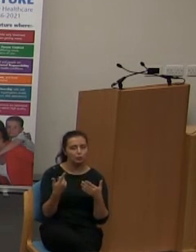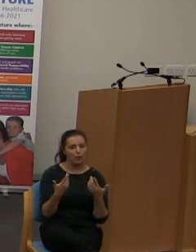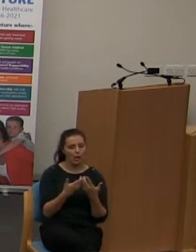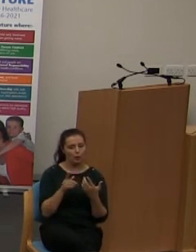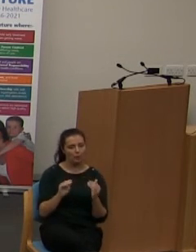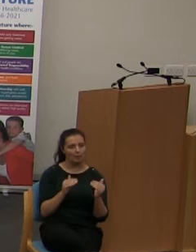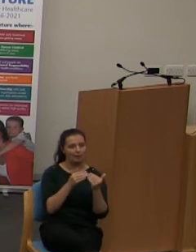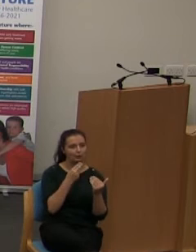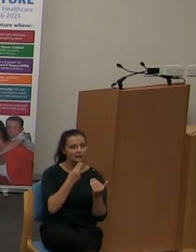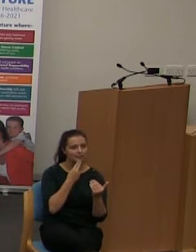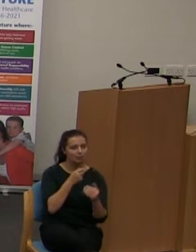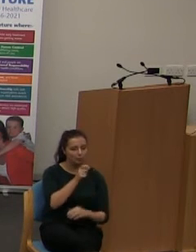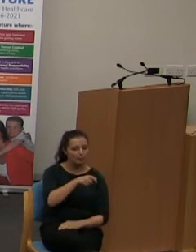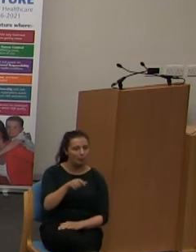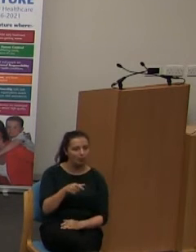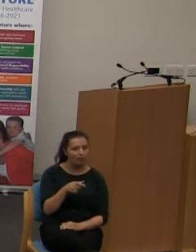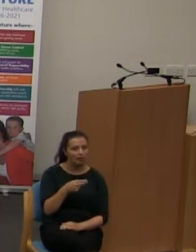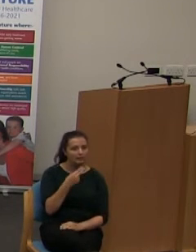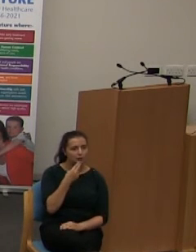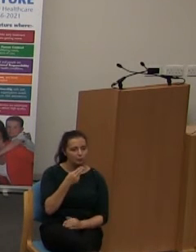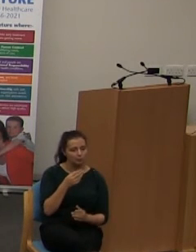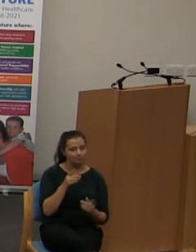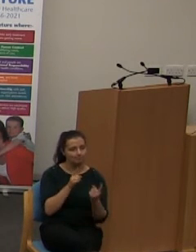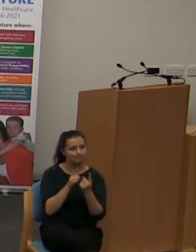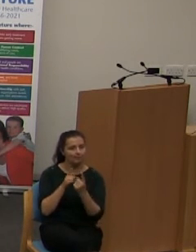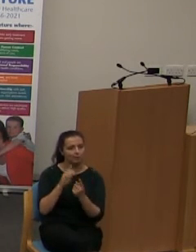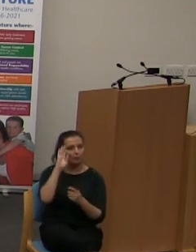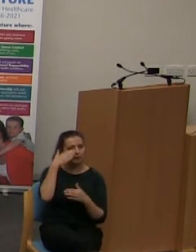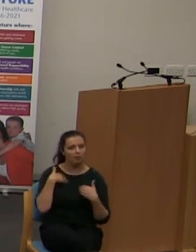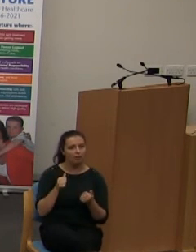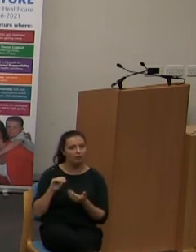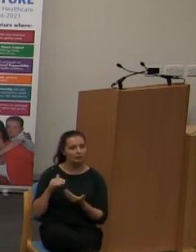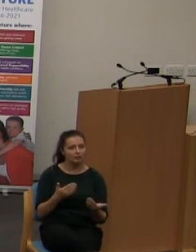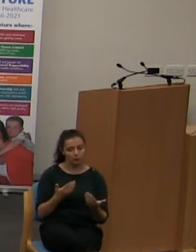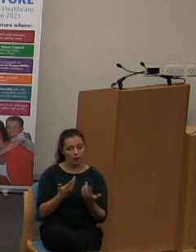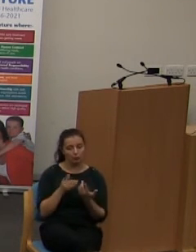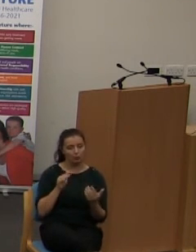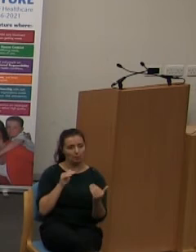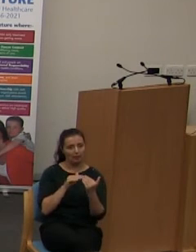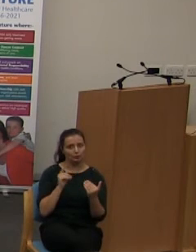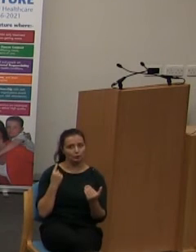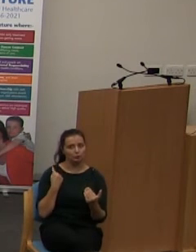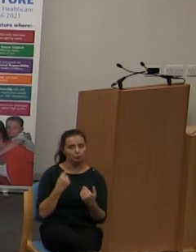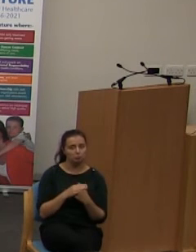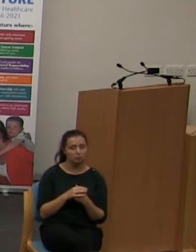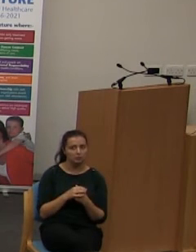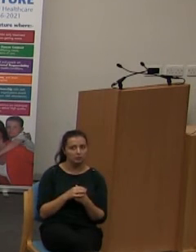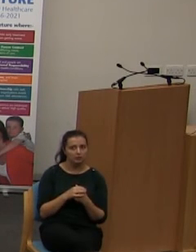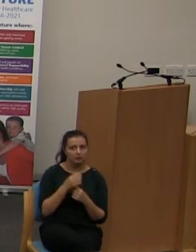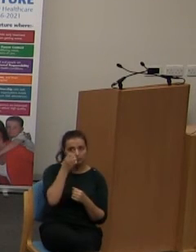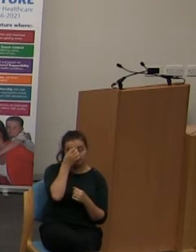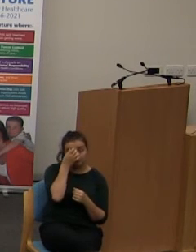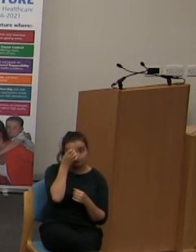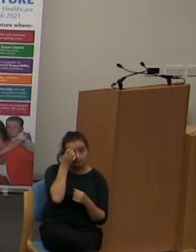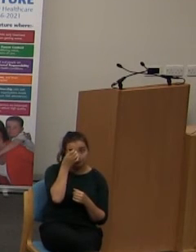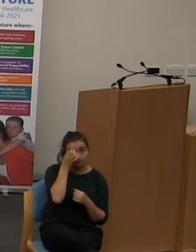I recognise that the number of staff have been increased quite significantly over the last year, I think it was said to be 40%, the